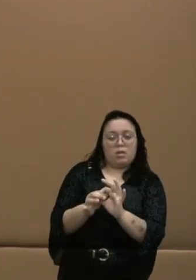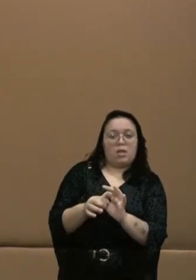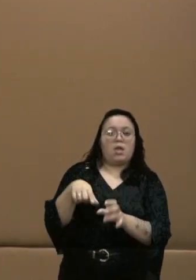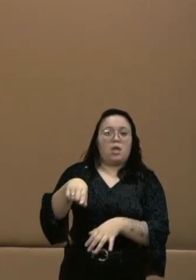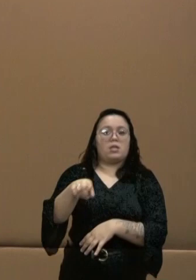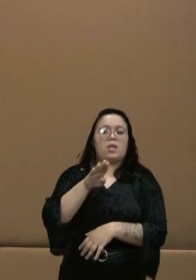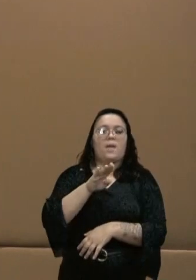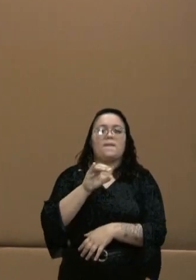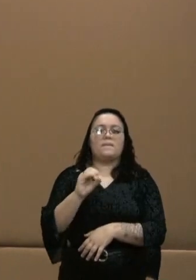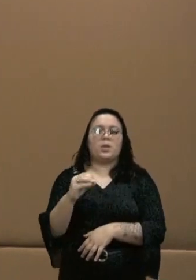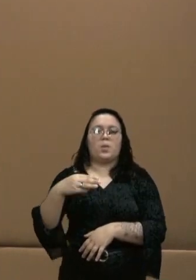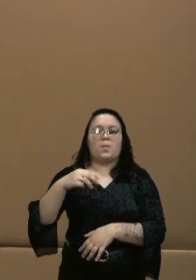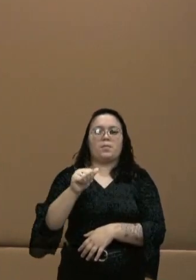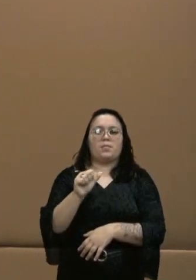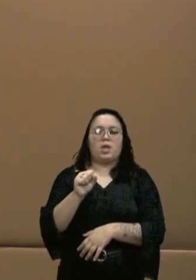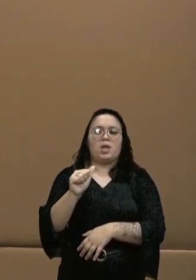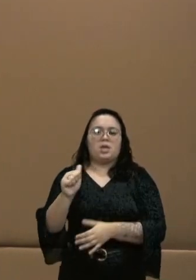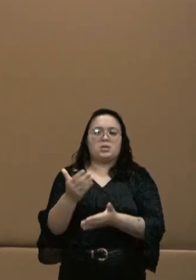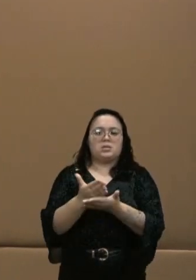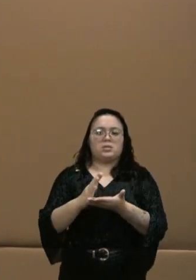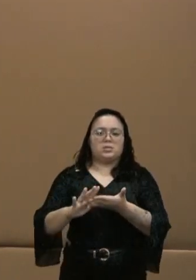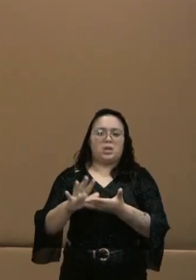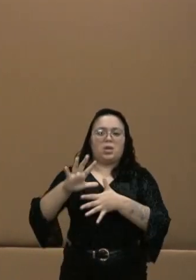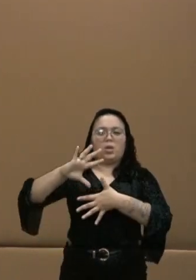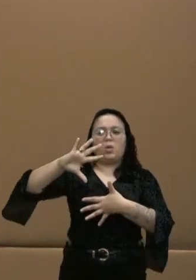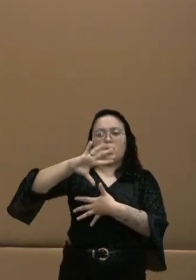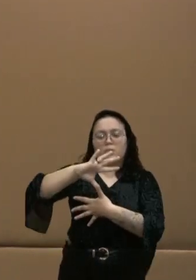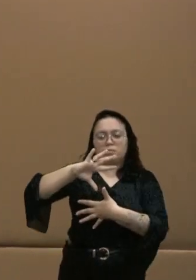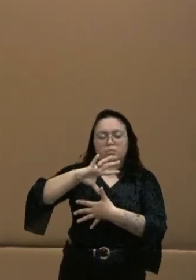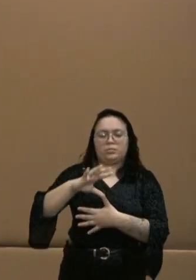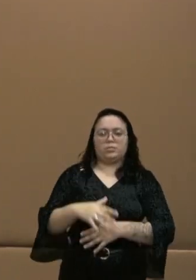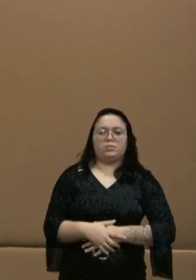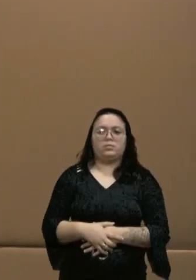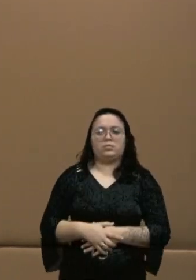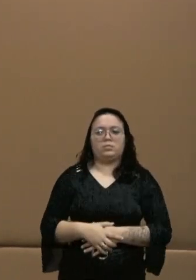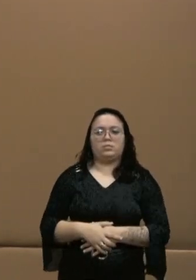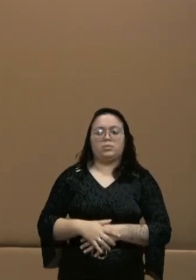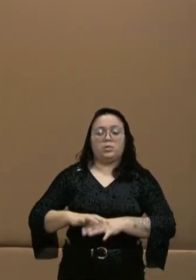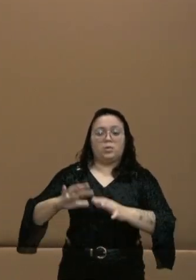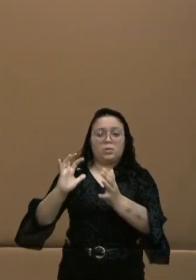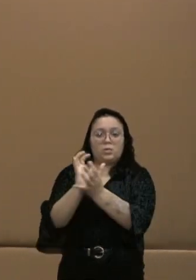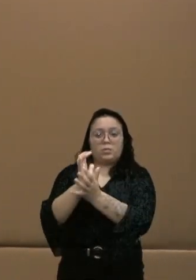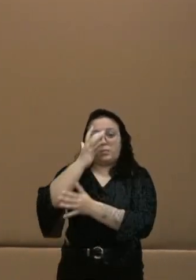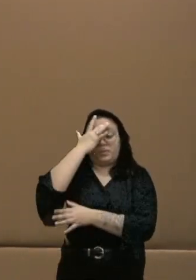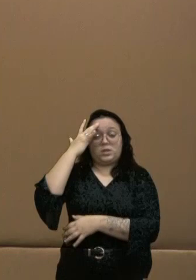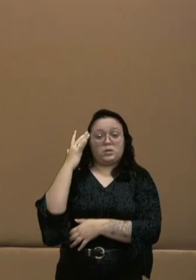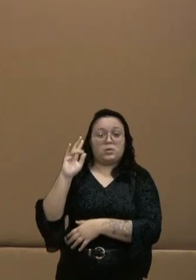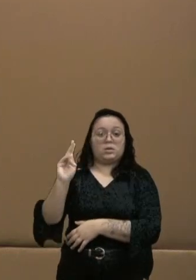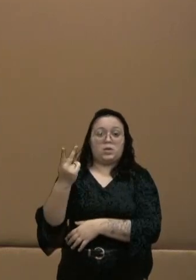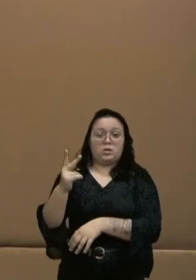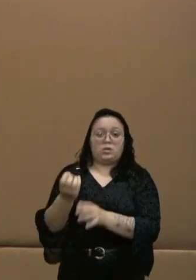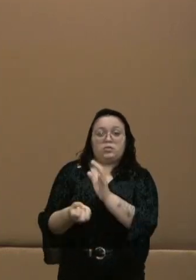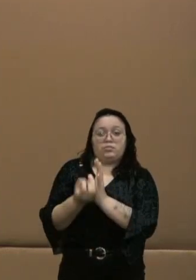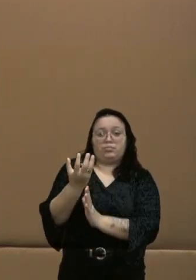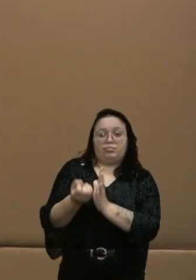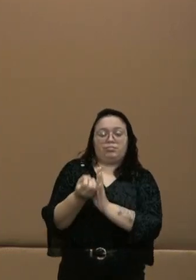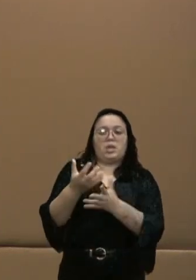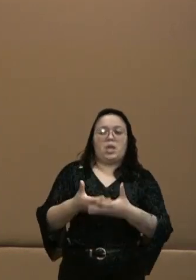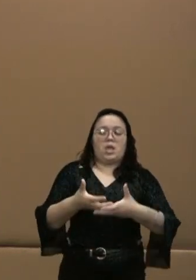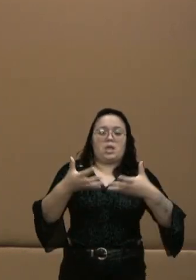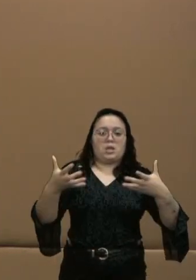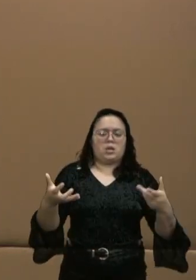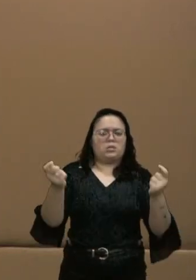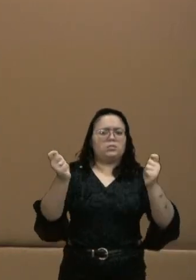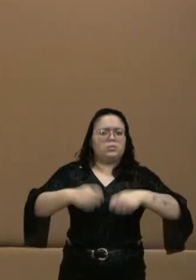biomassa, biomass, or através disso, uma geração de hidrogênio bastante grande. E nós temos uma products